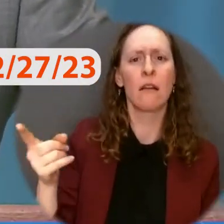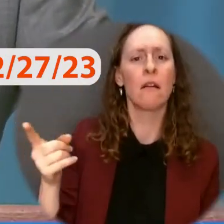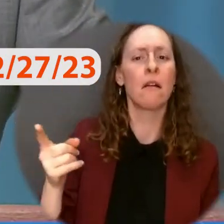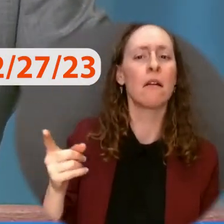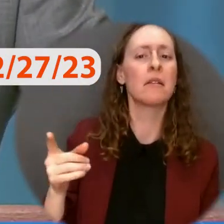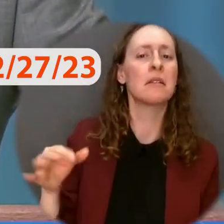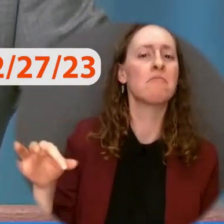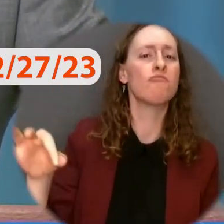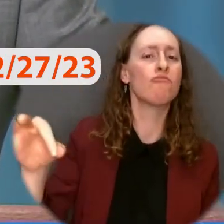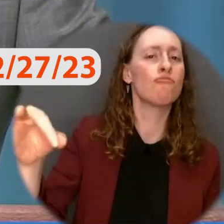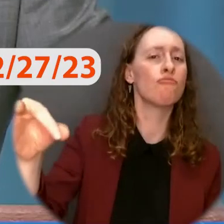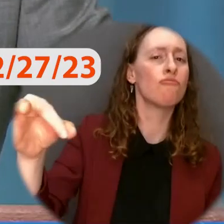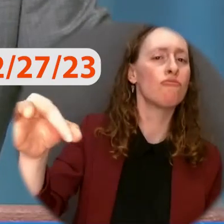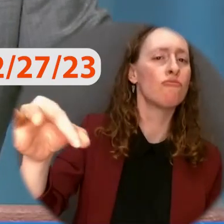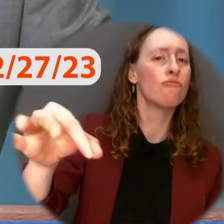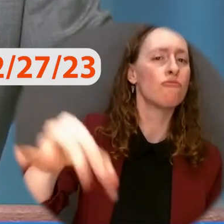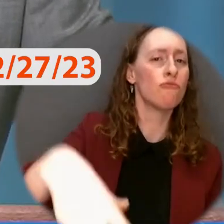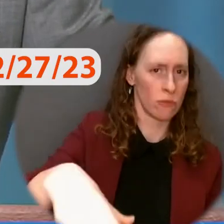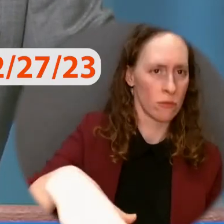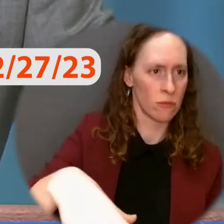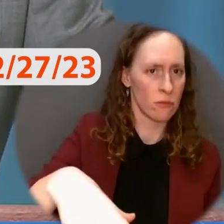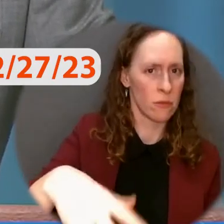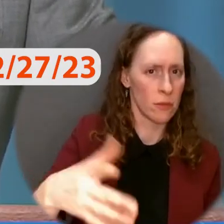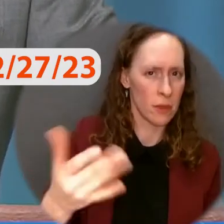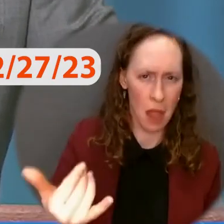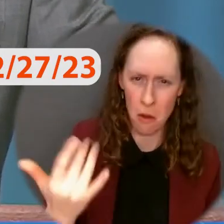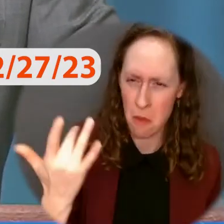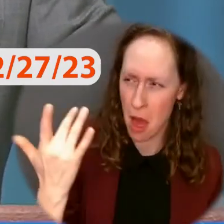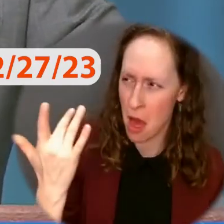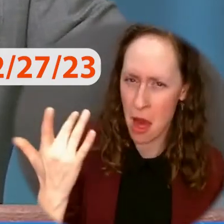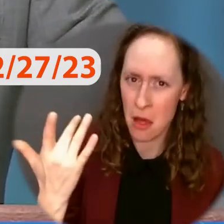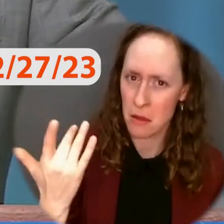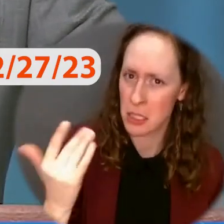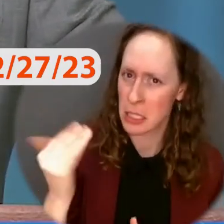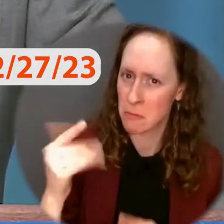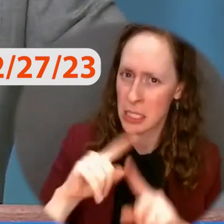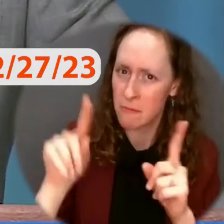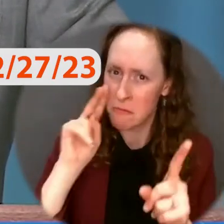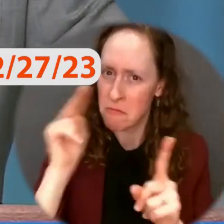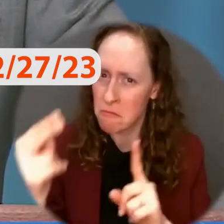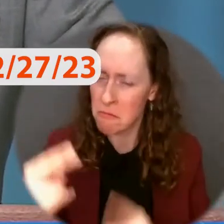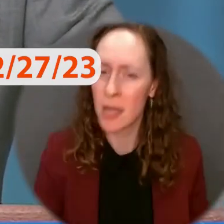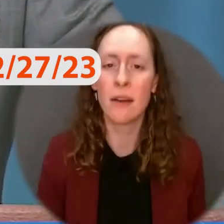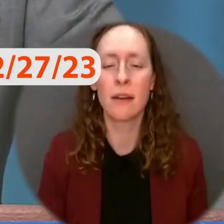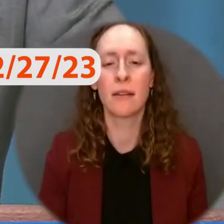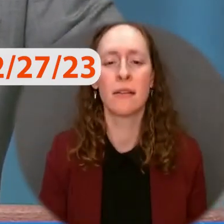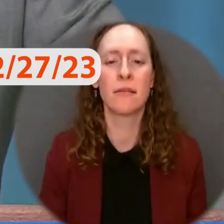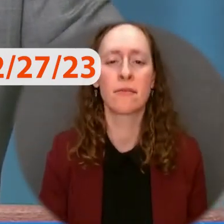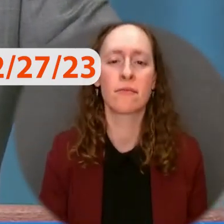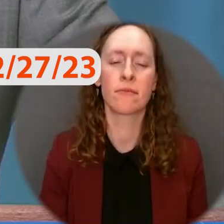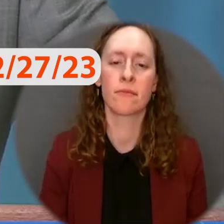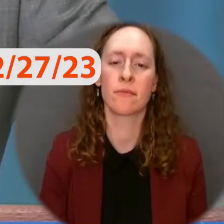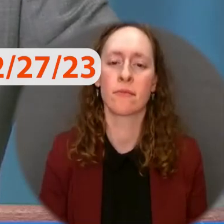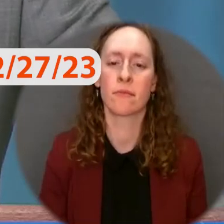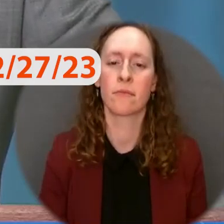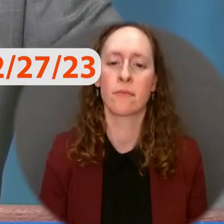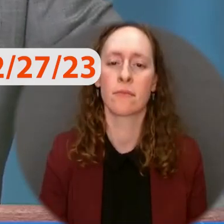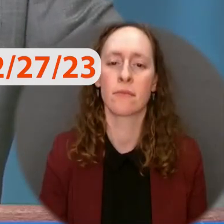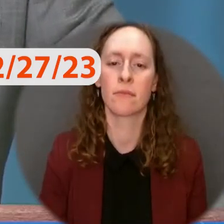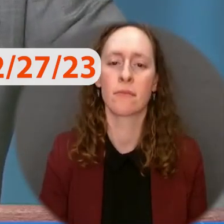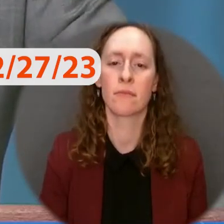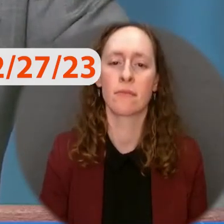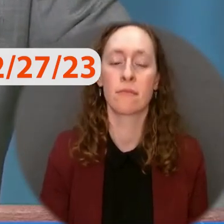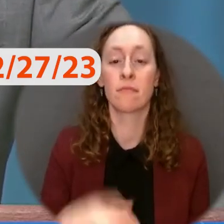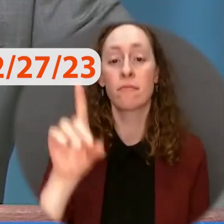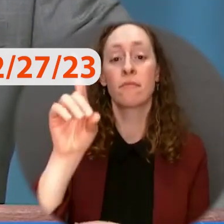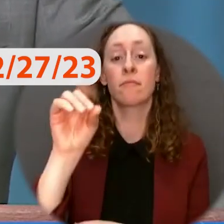on the Department of Energy's work here, and the context for them is that they run the national labs, and the president wanted the national labs involved